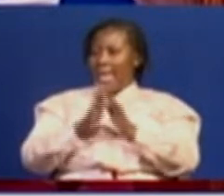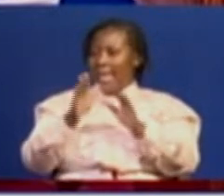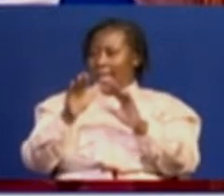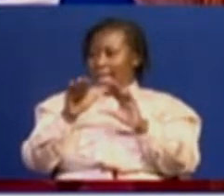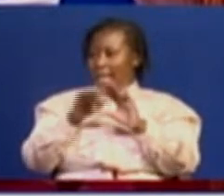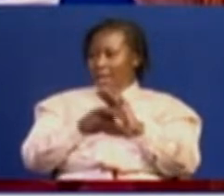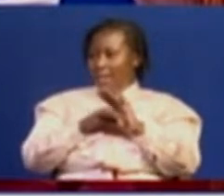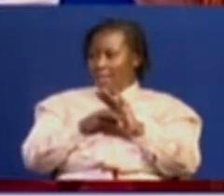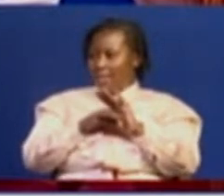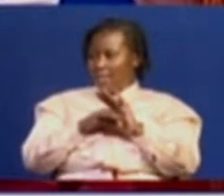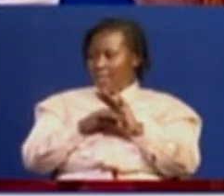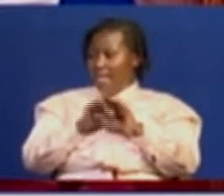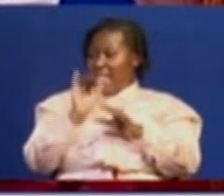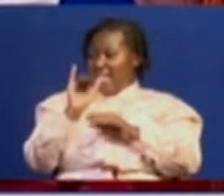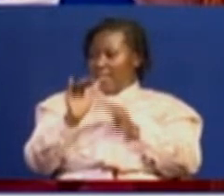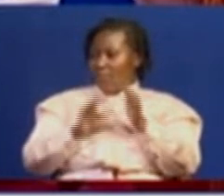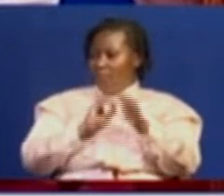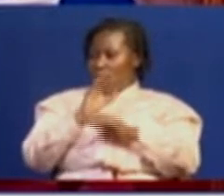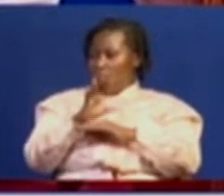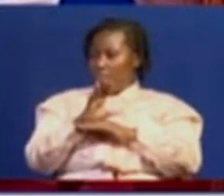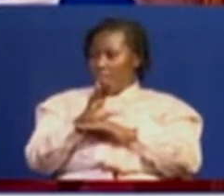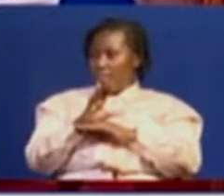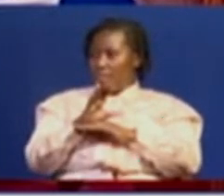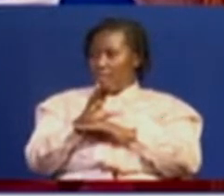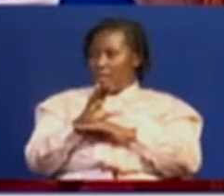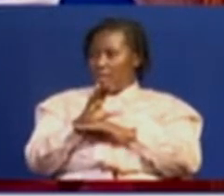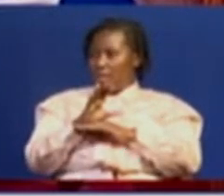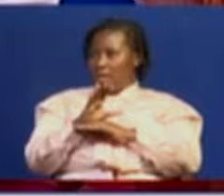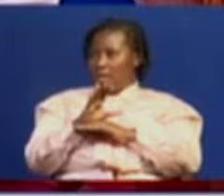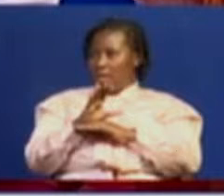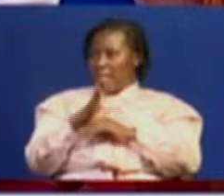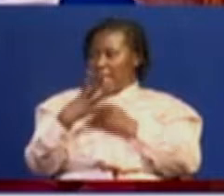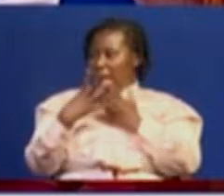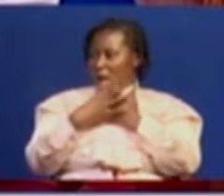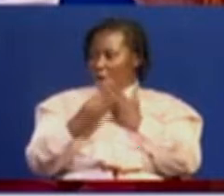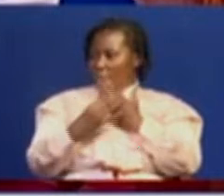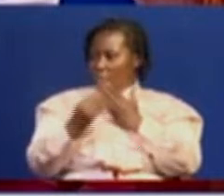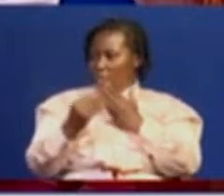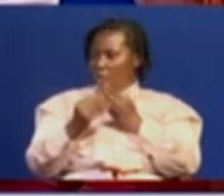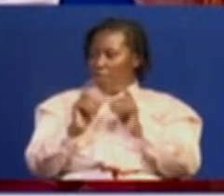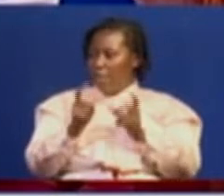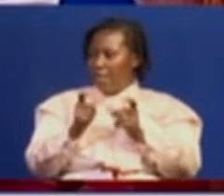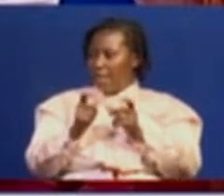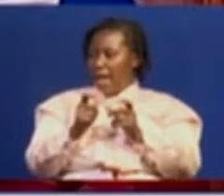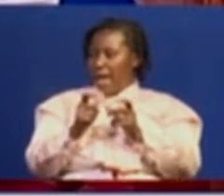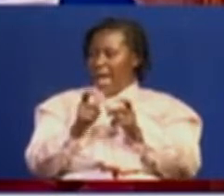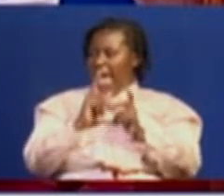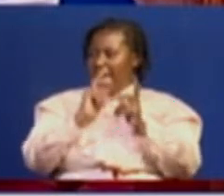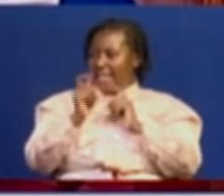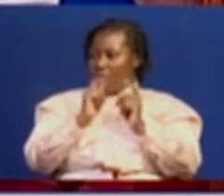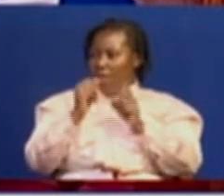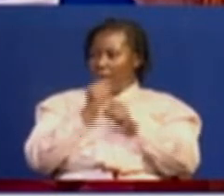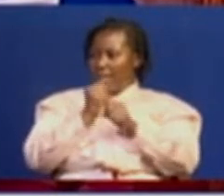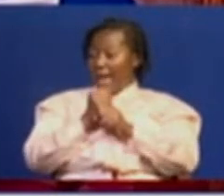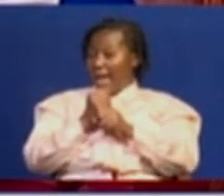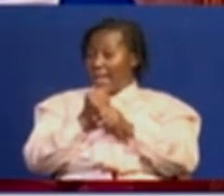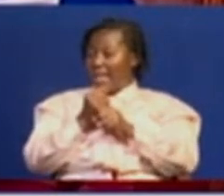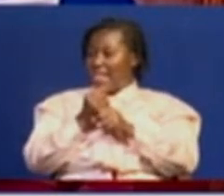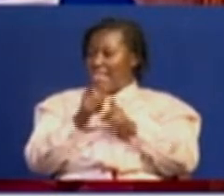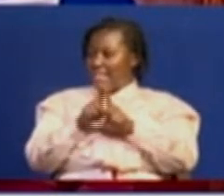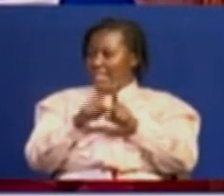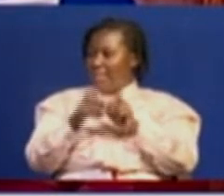Honorable Senators. That video is just a small extract of the media interview that I done that